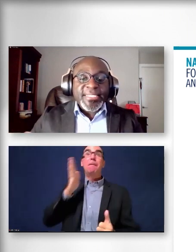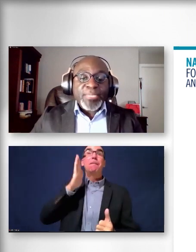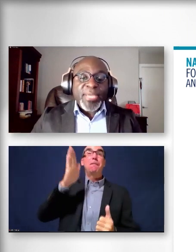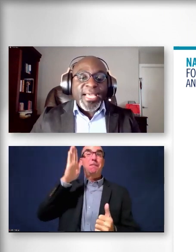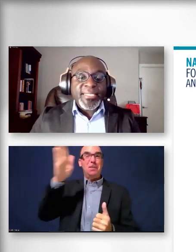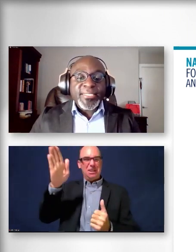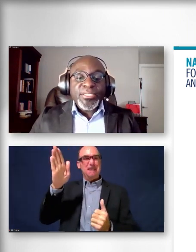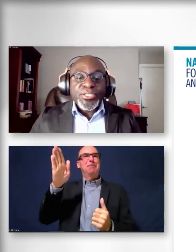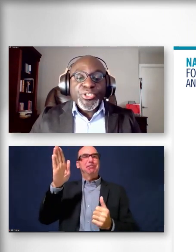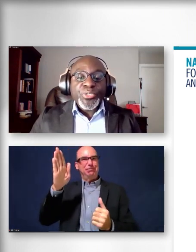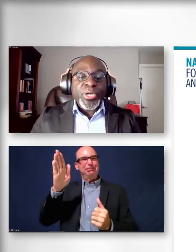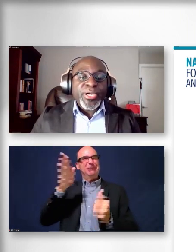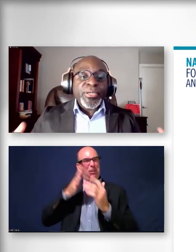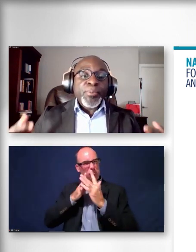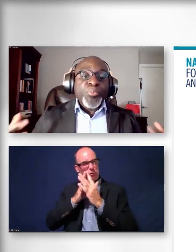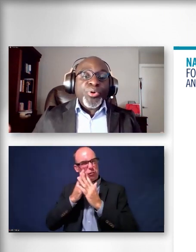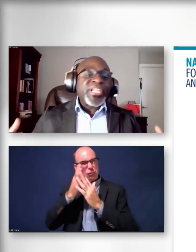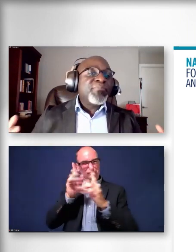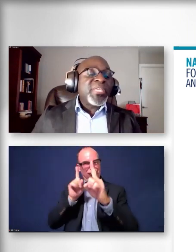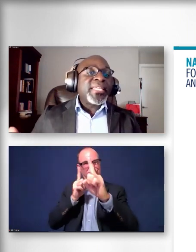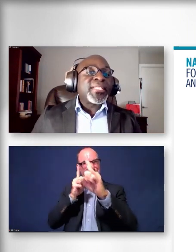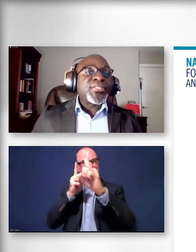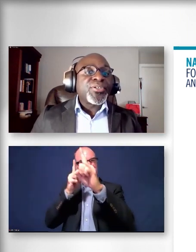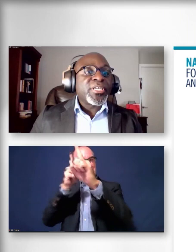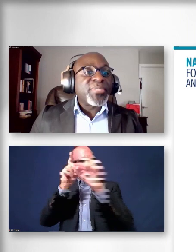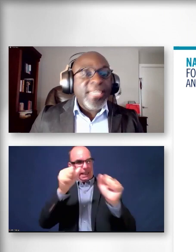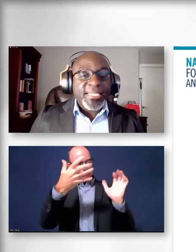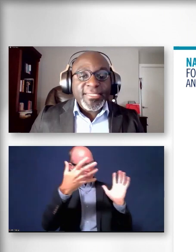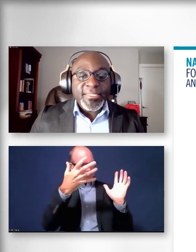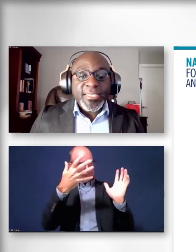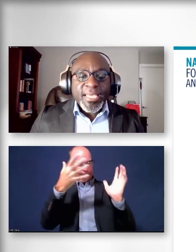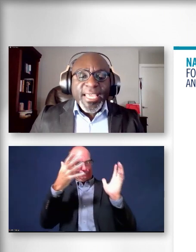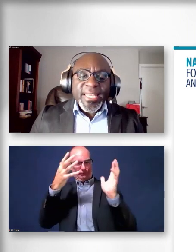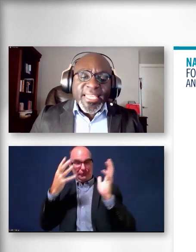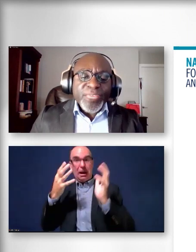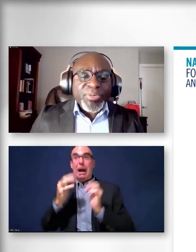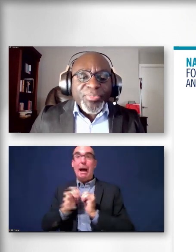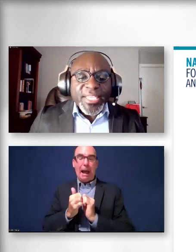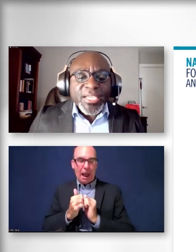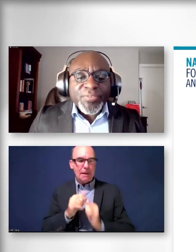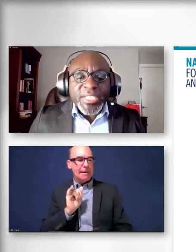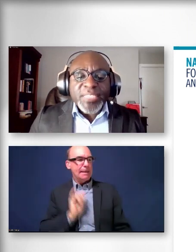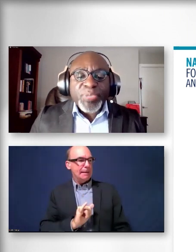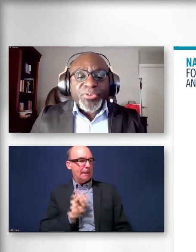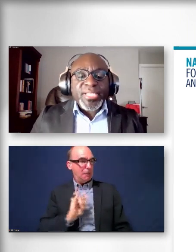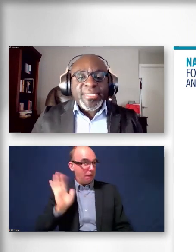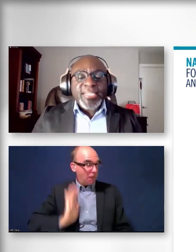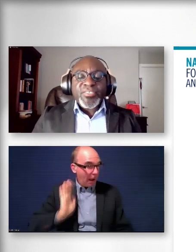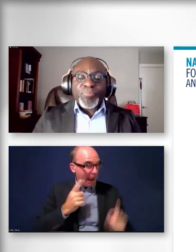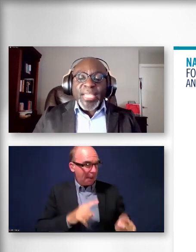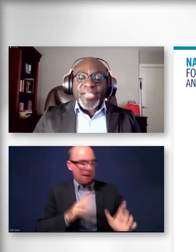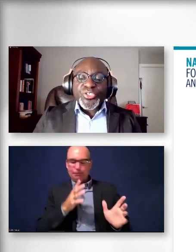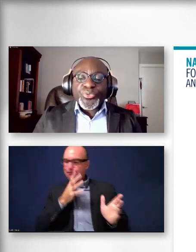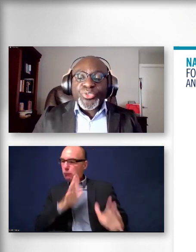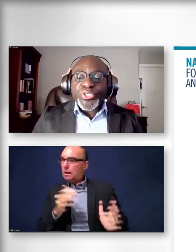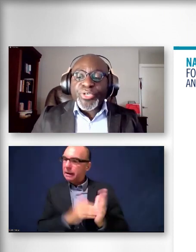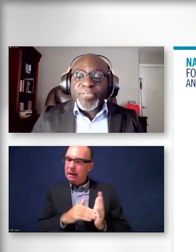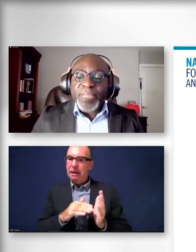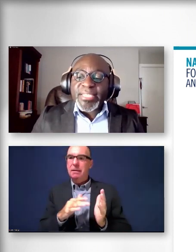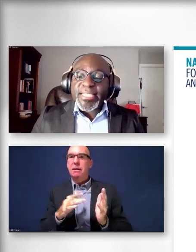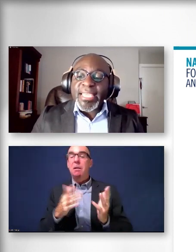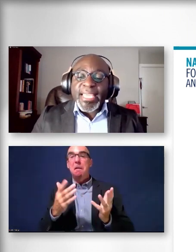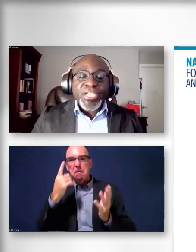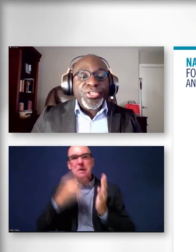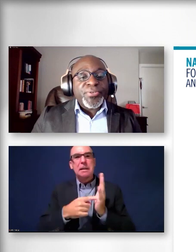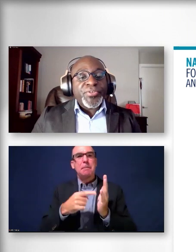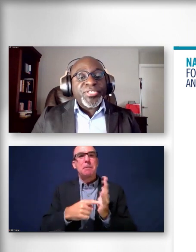the distant past to our more immediate circumstances. And here I'm thinking of the experiences of Black students who were